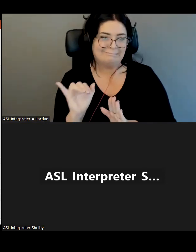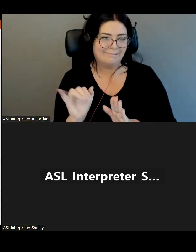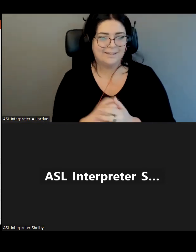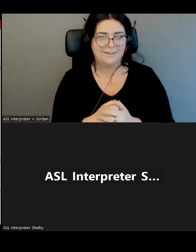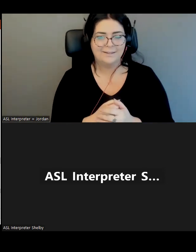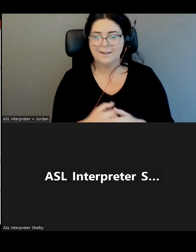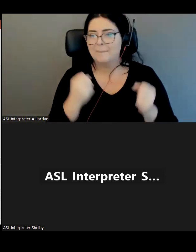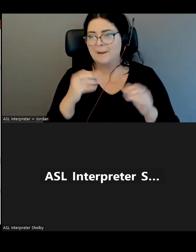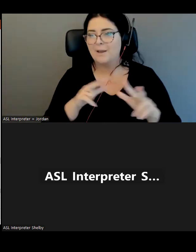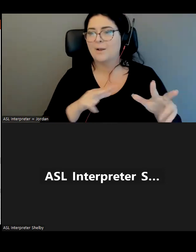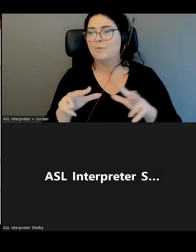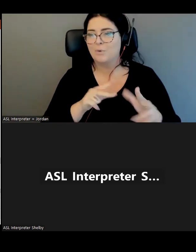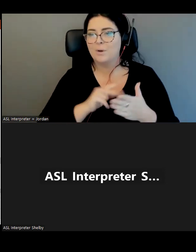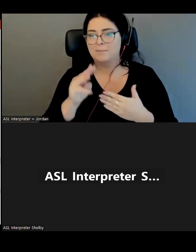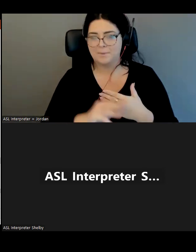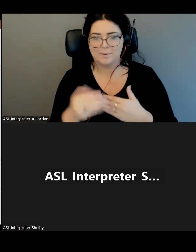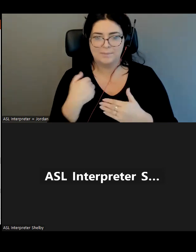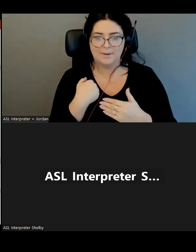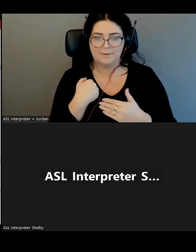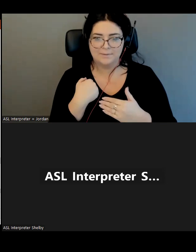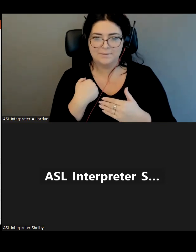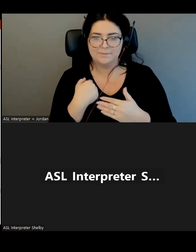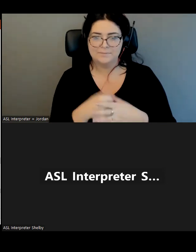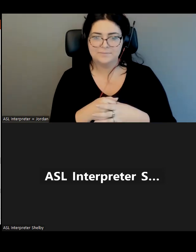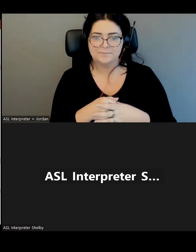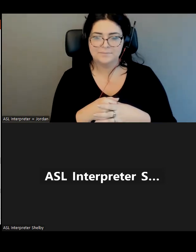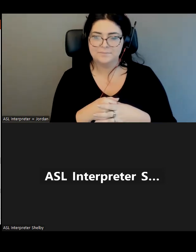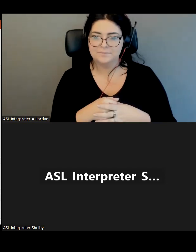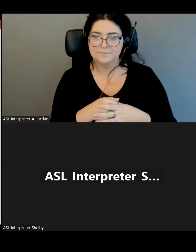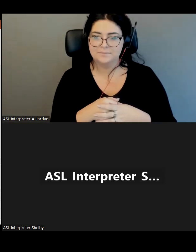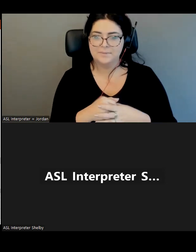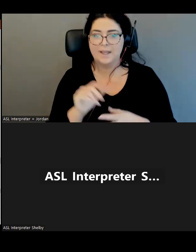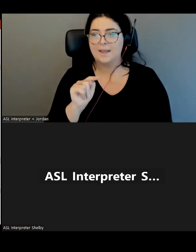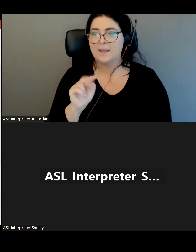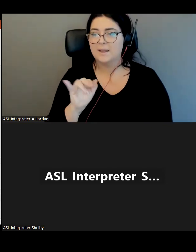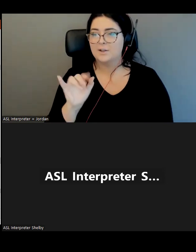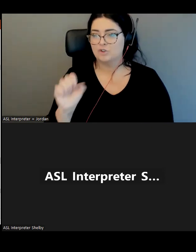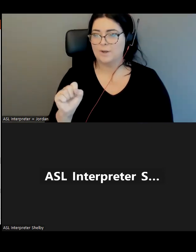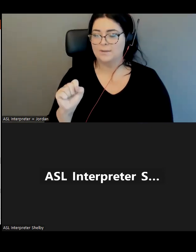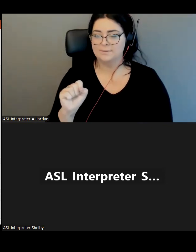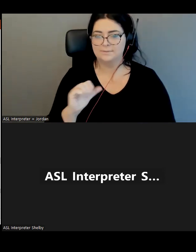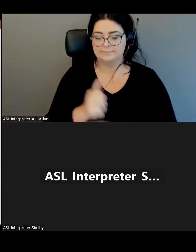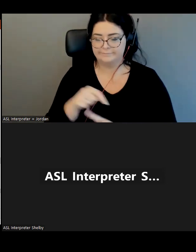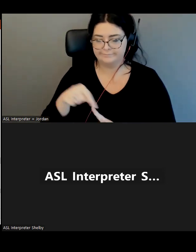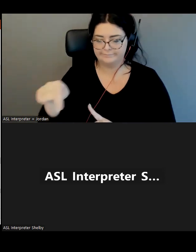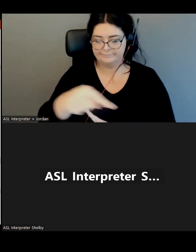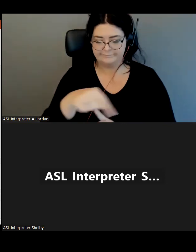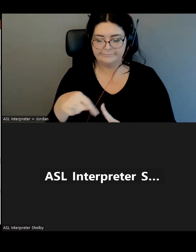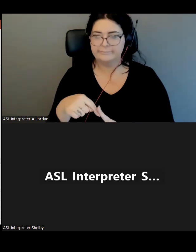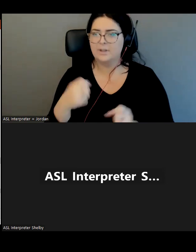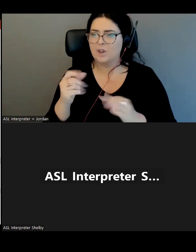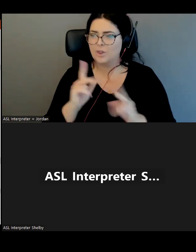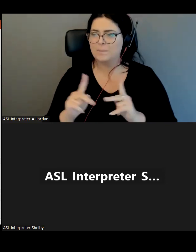But we do have a lot of walking programs. And what we're finding too now, even on a lot of our trails, we're getting a lot of groups come to